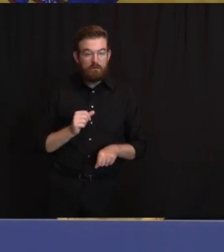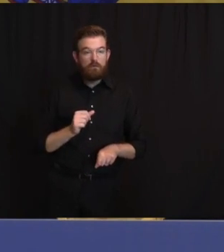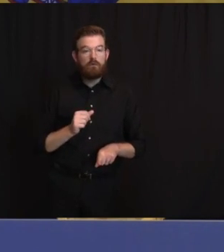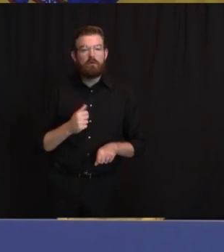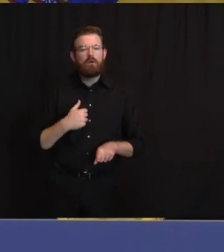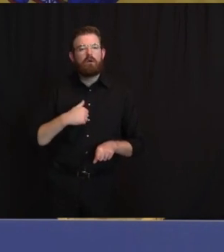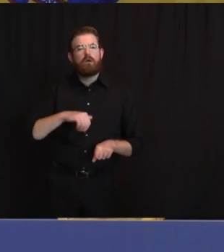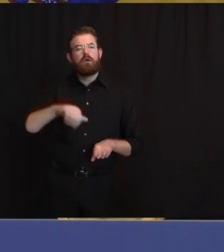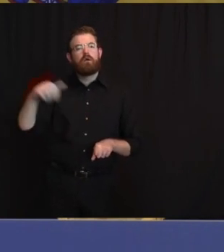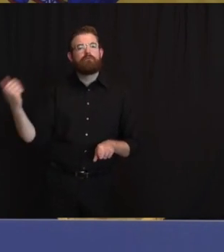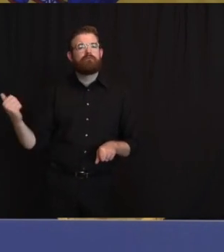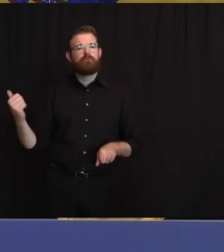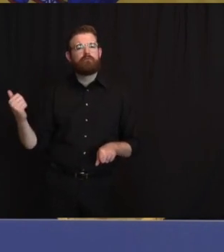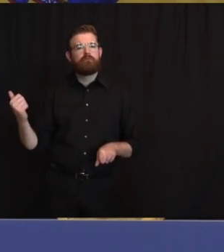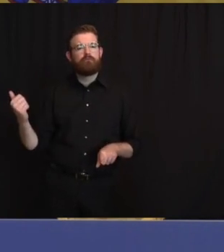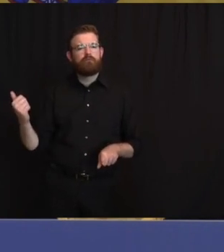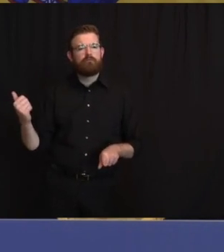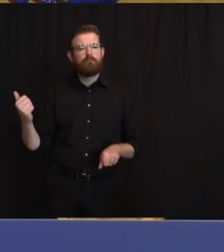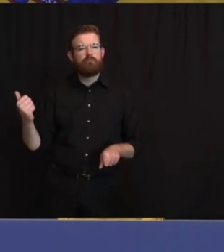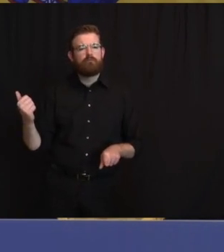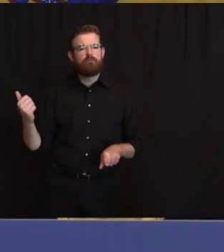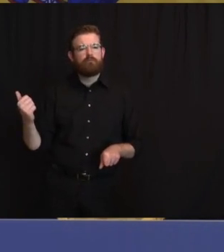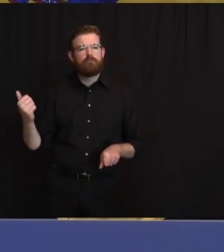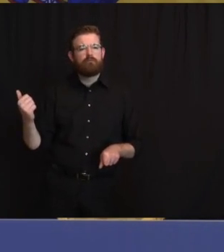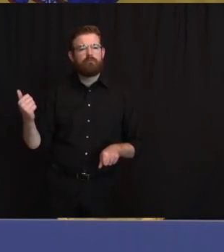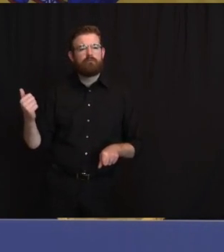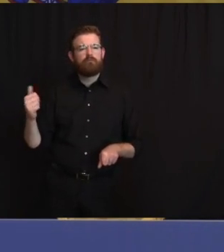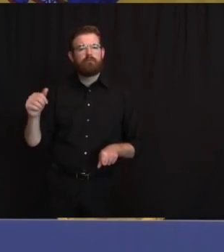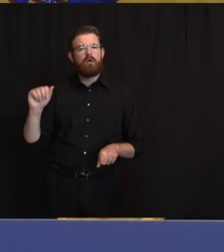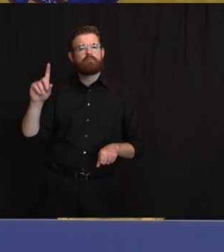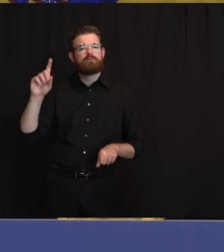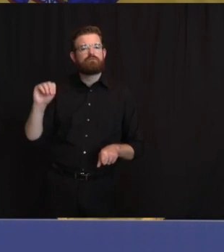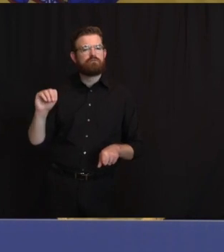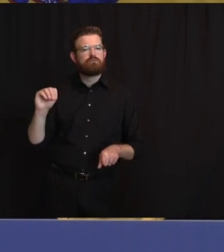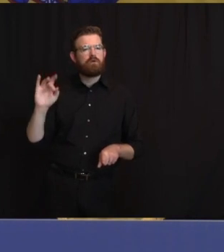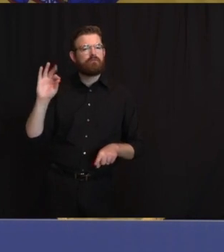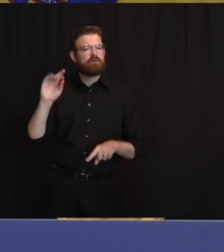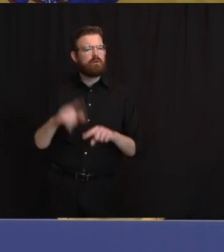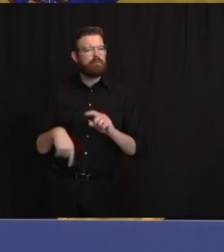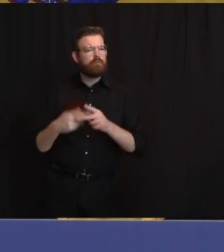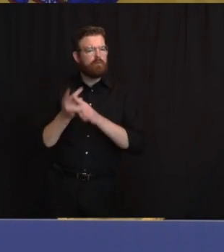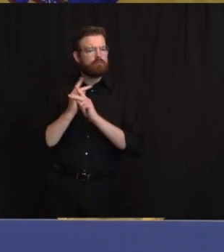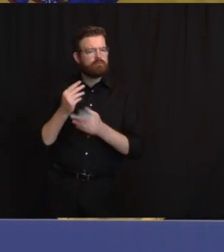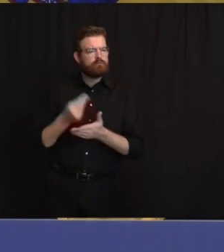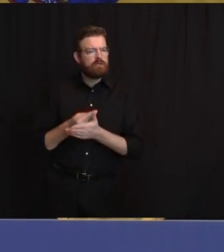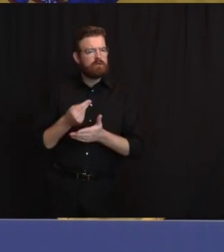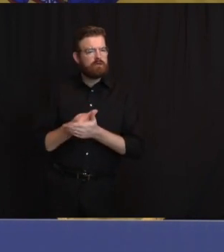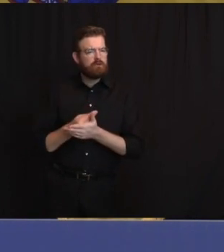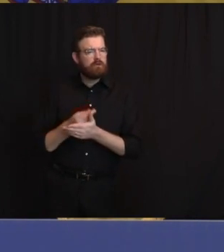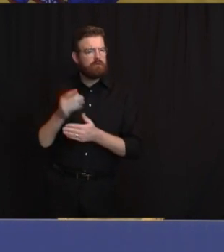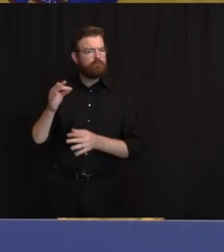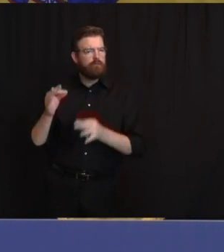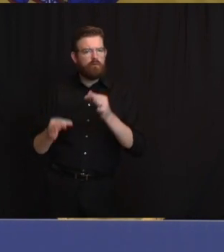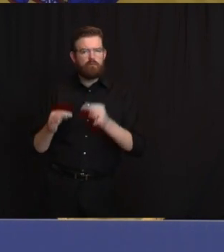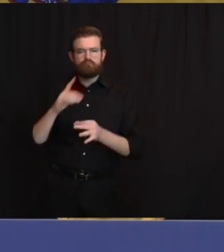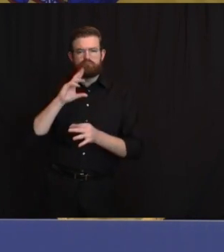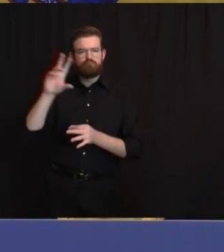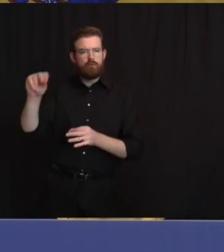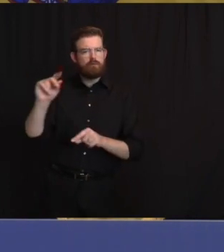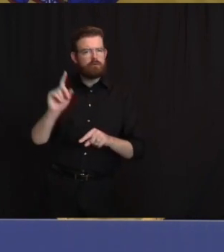could pursue. Are you looking at those as a backup if this does get struck down in court and if it's ruled